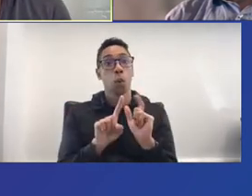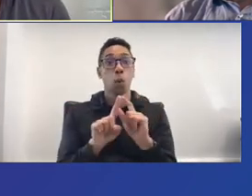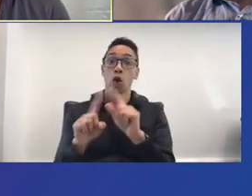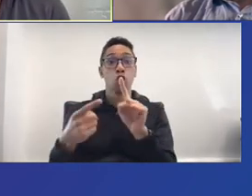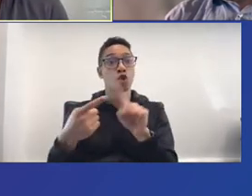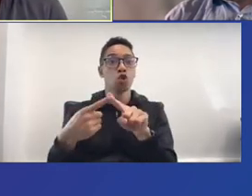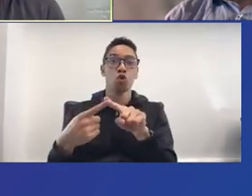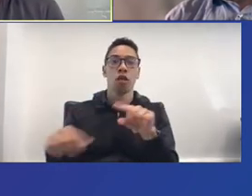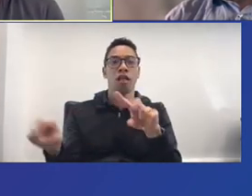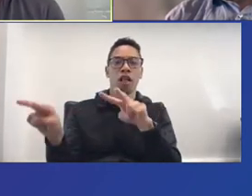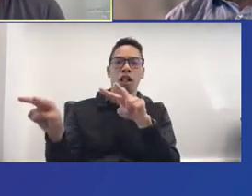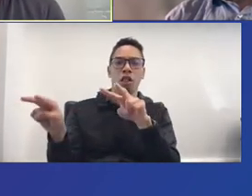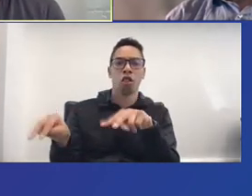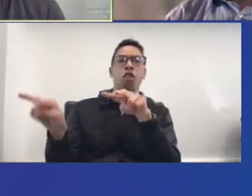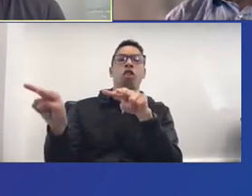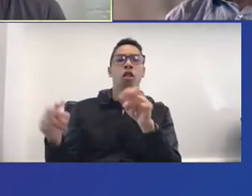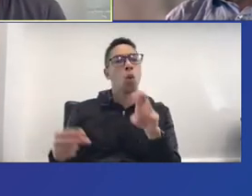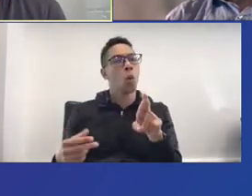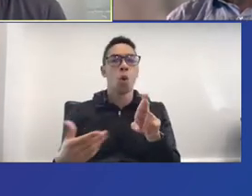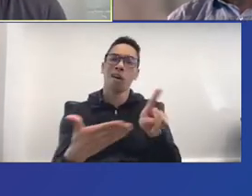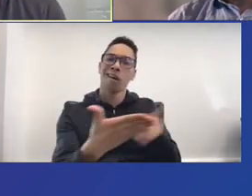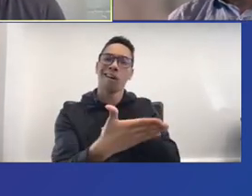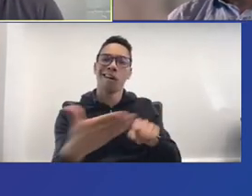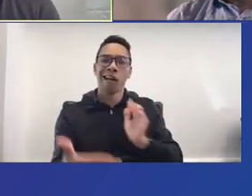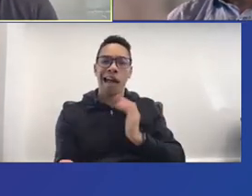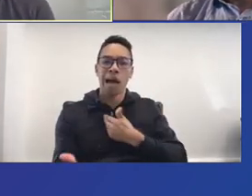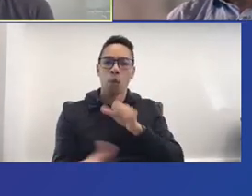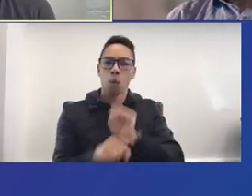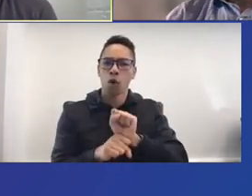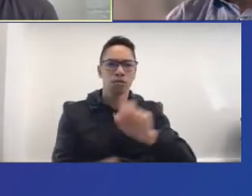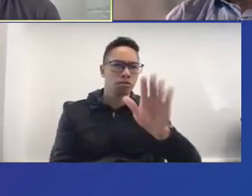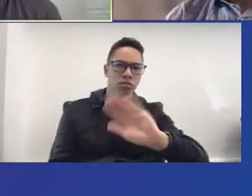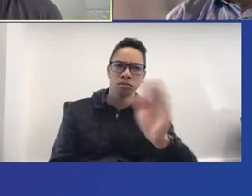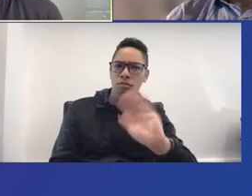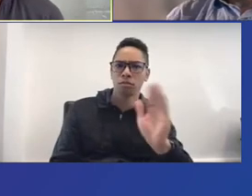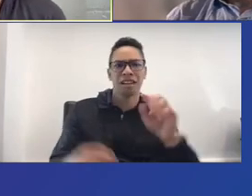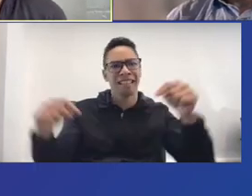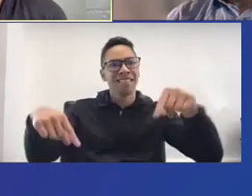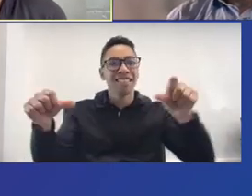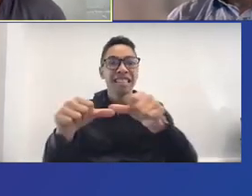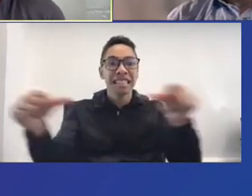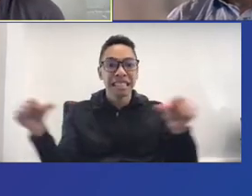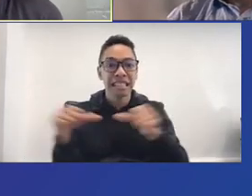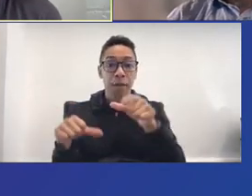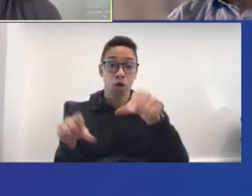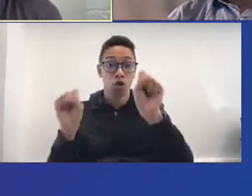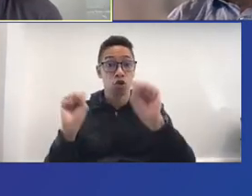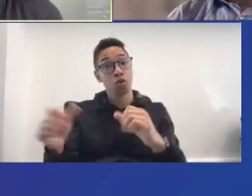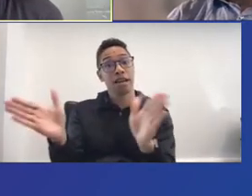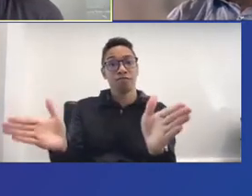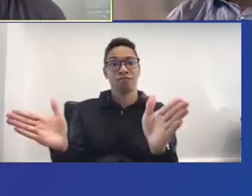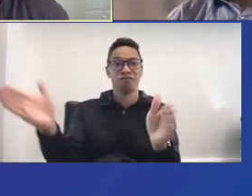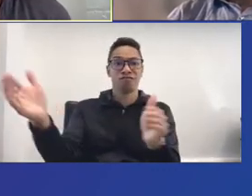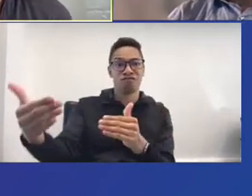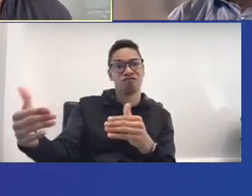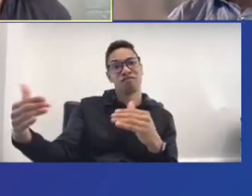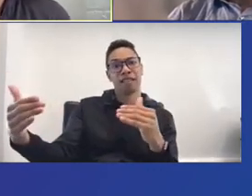diminish us or to diminish our work. These are not spaces that you can contain us with or